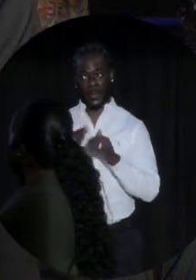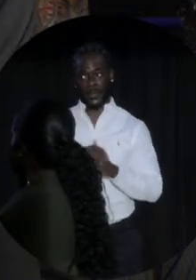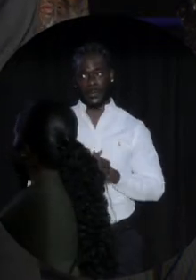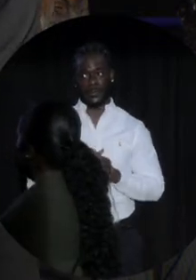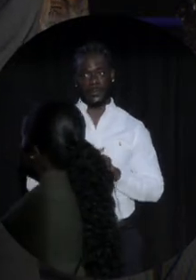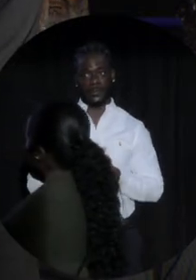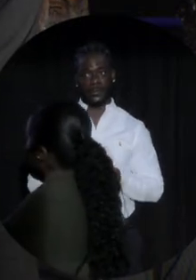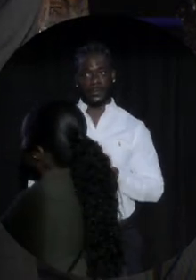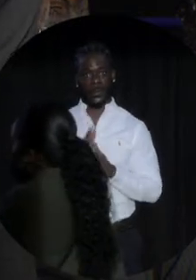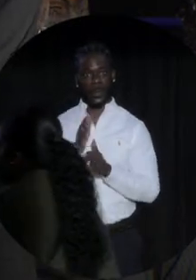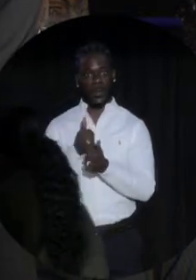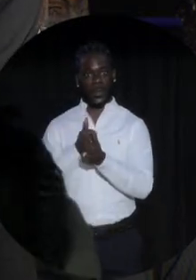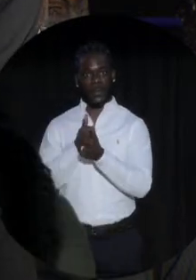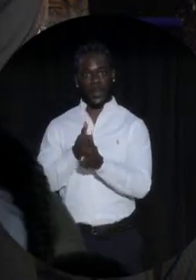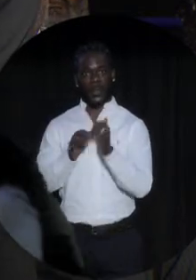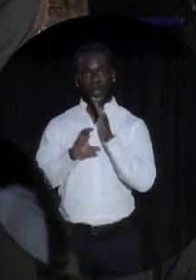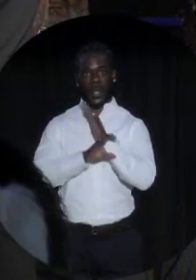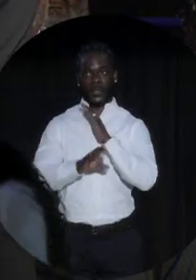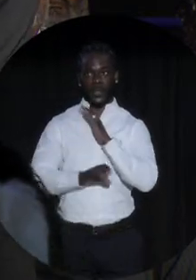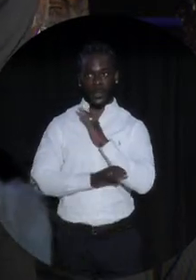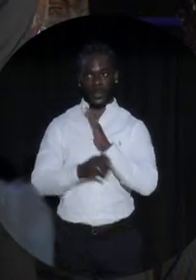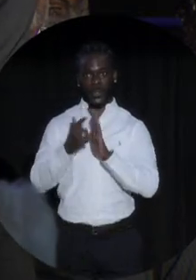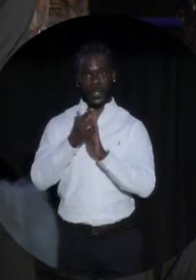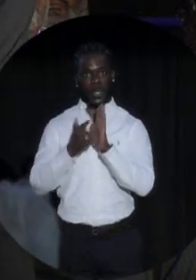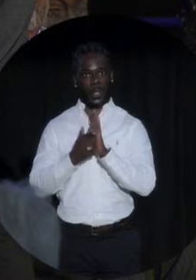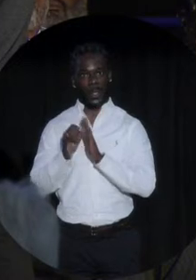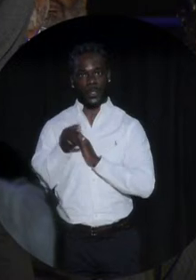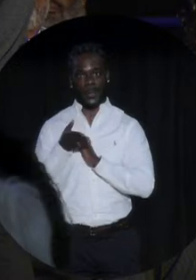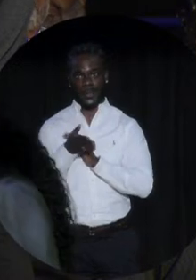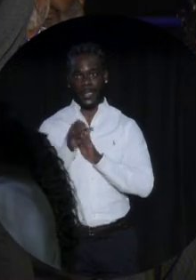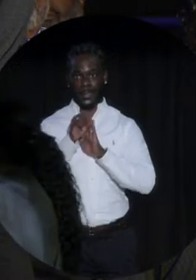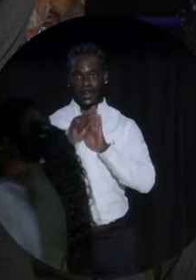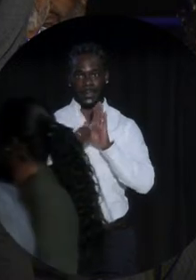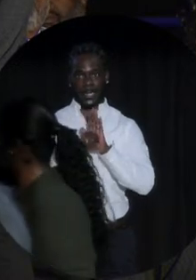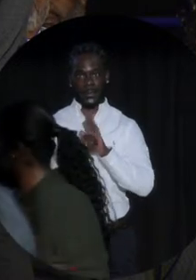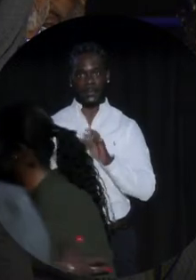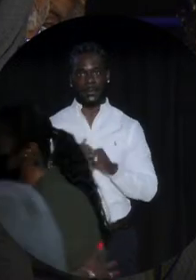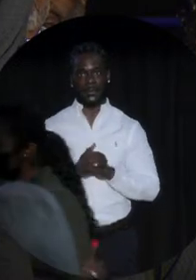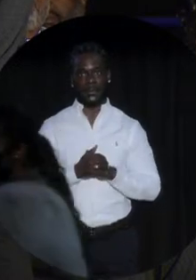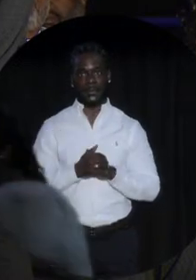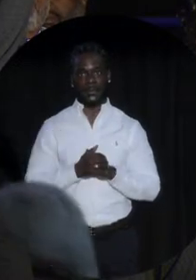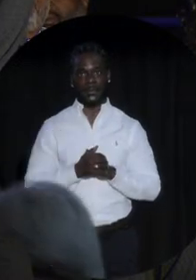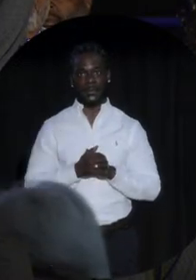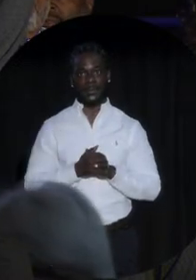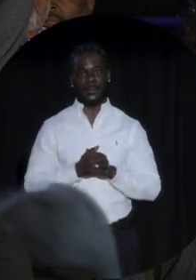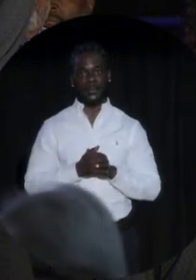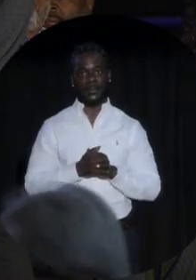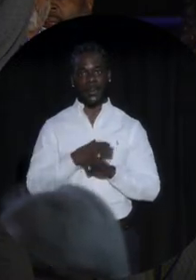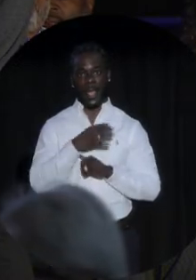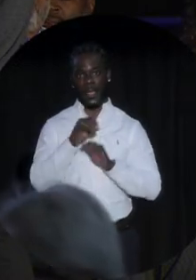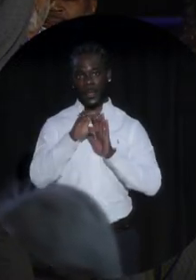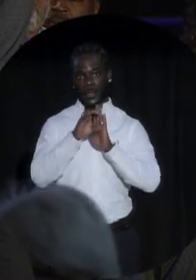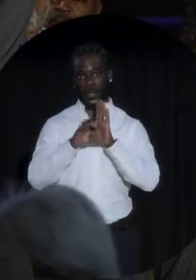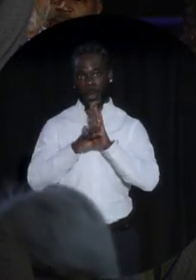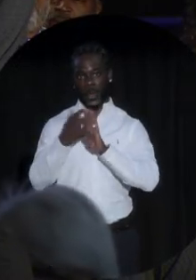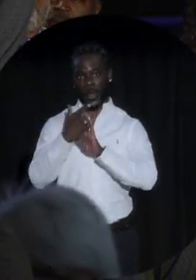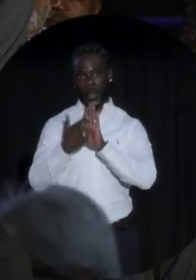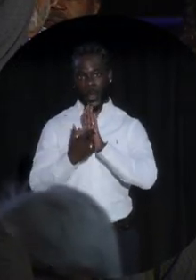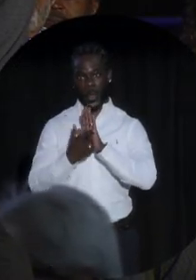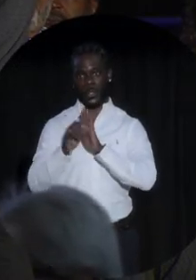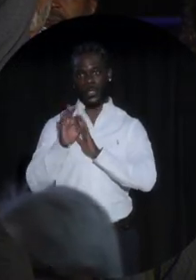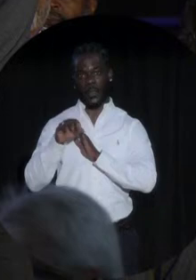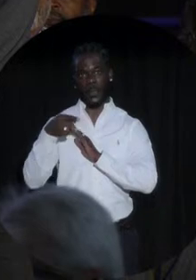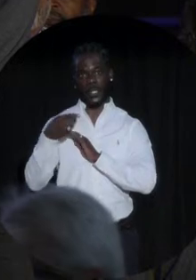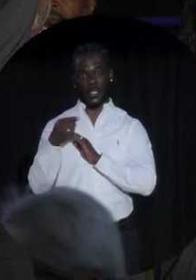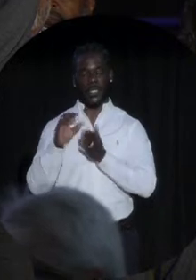to the Constitution and laws of this state. According to the Constitution and laws of this state. And the Charter and laws of Prince George's County. And the Charter and laws of